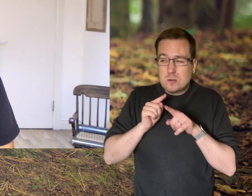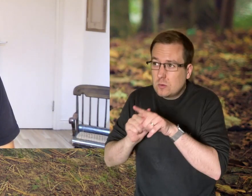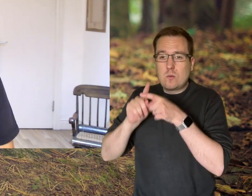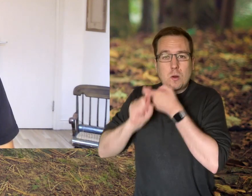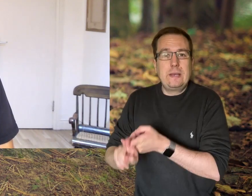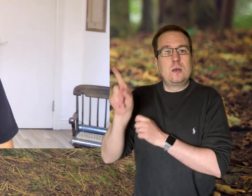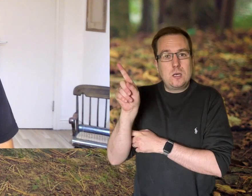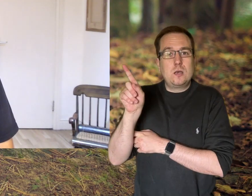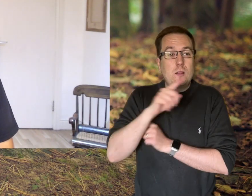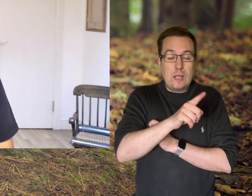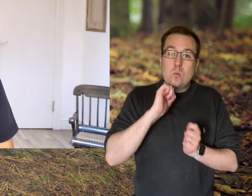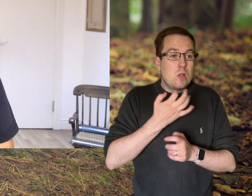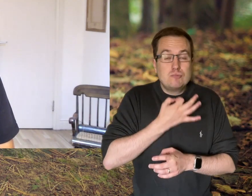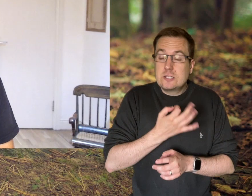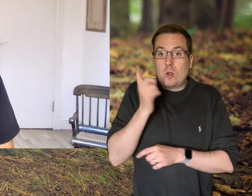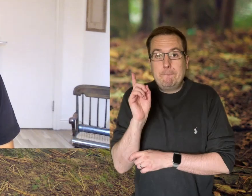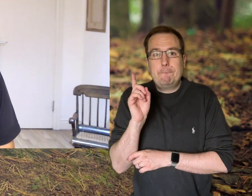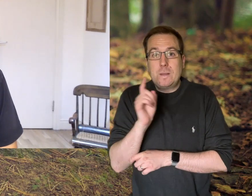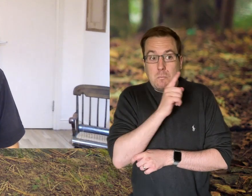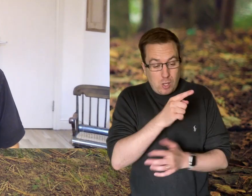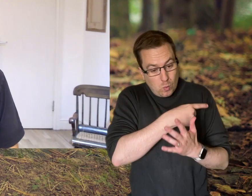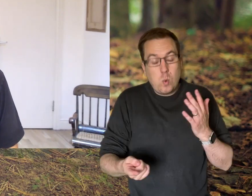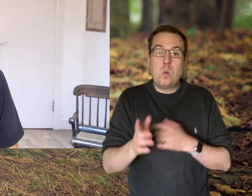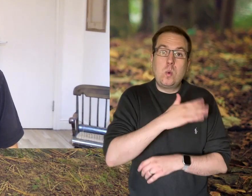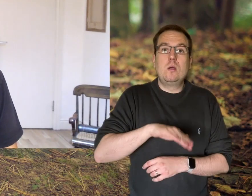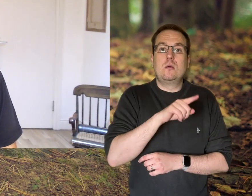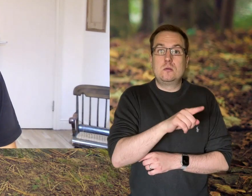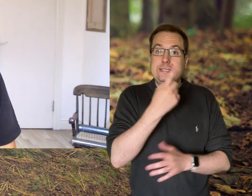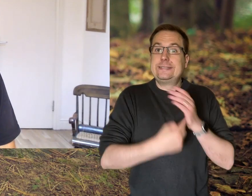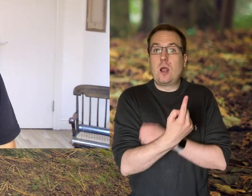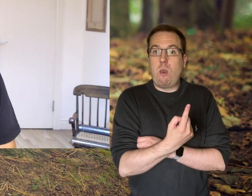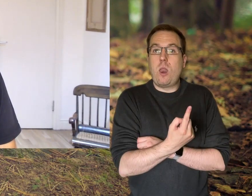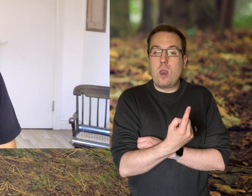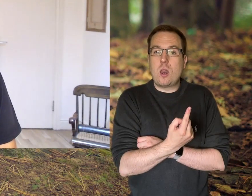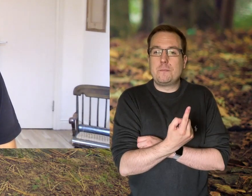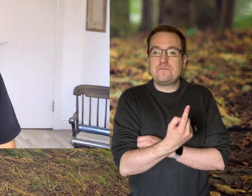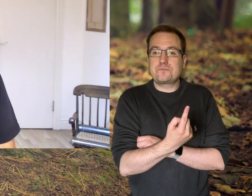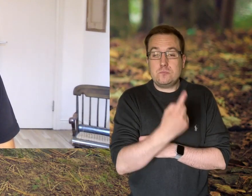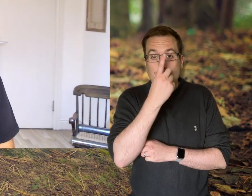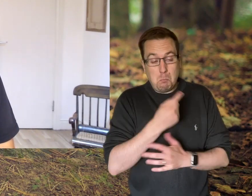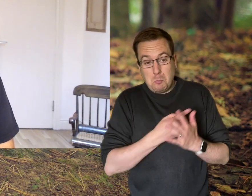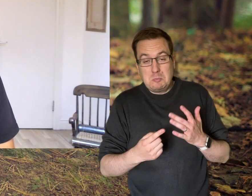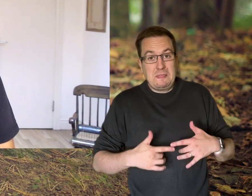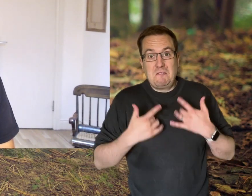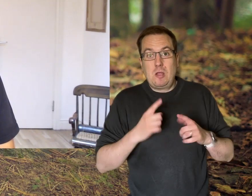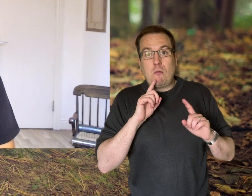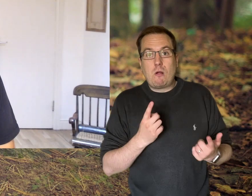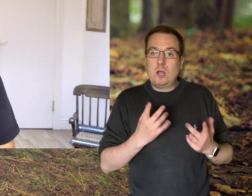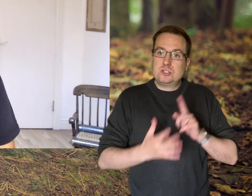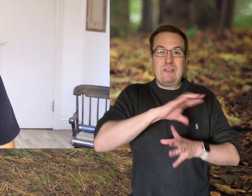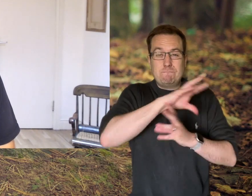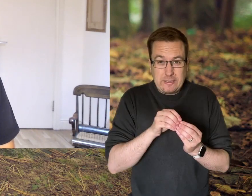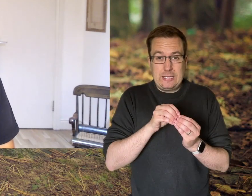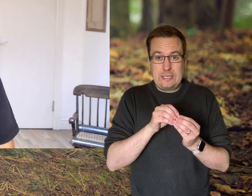in common. They were, and in Mike's case, still are, single. They would probably say that they wouldn't have been able to